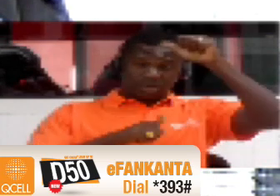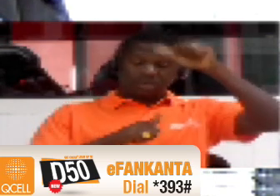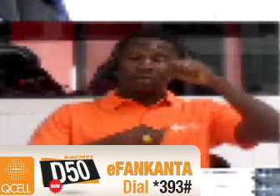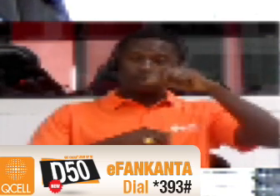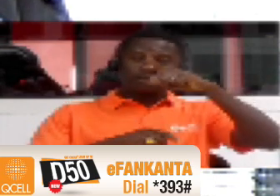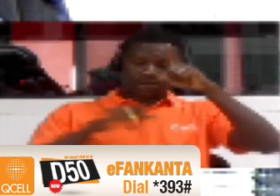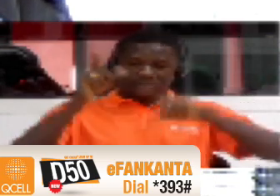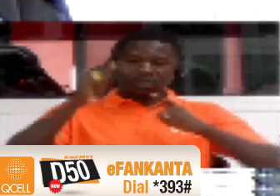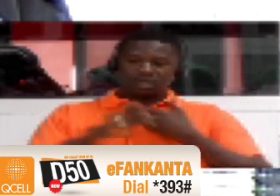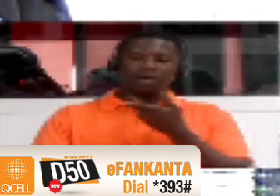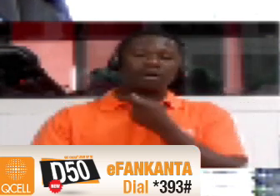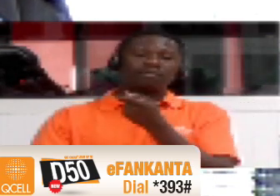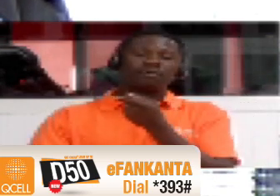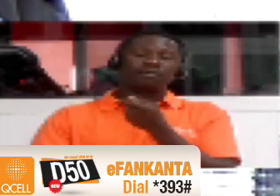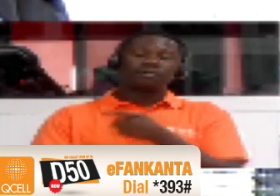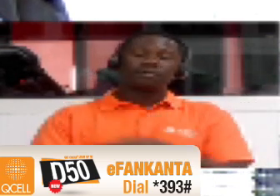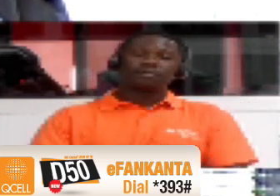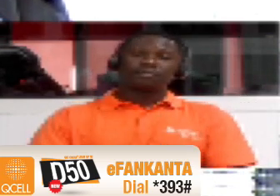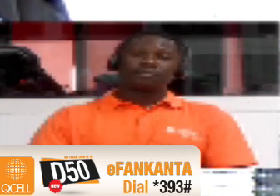than he had.